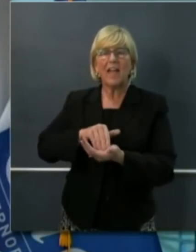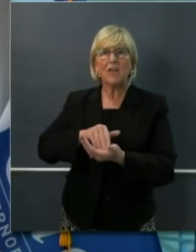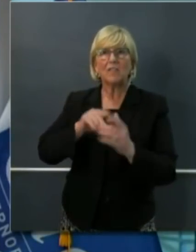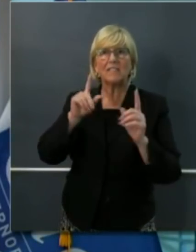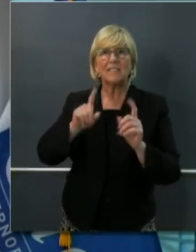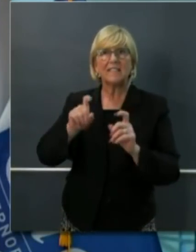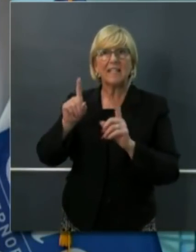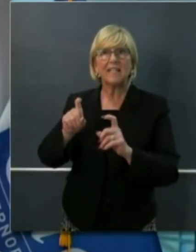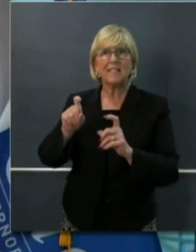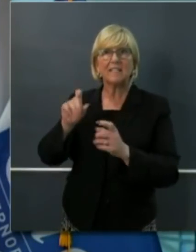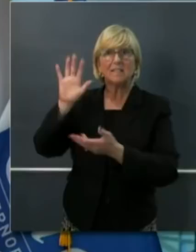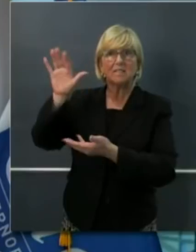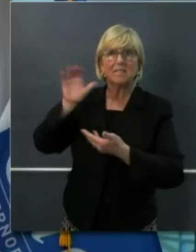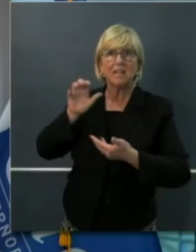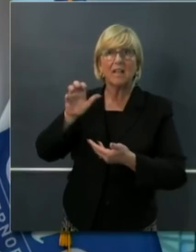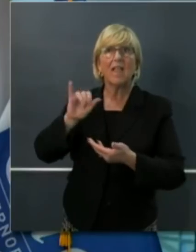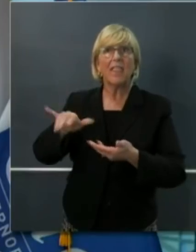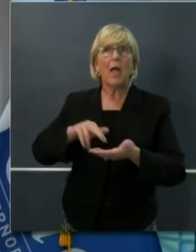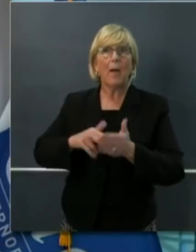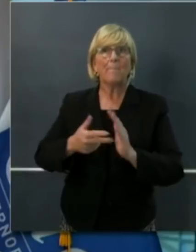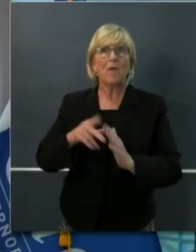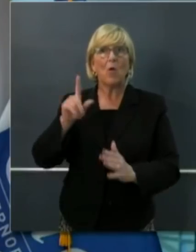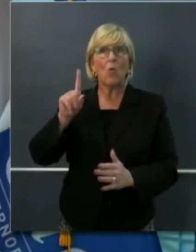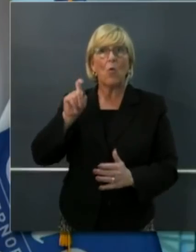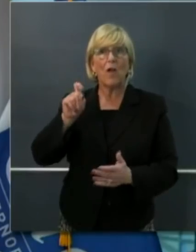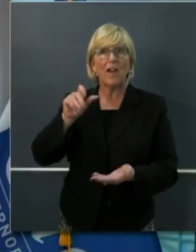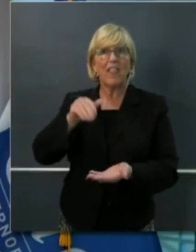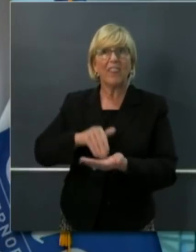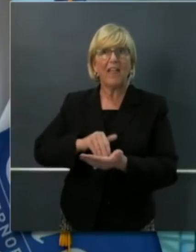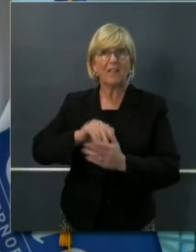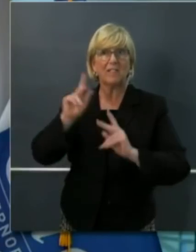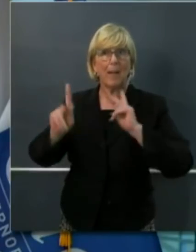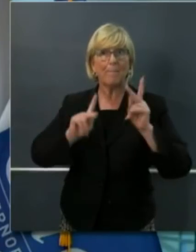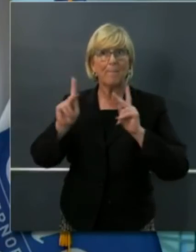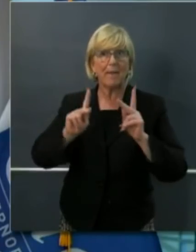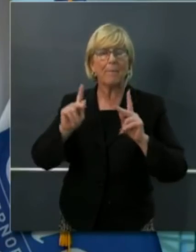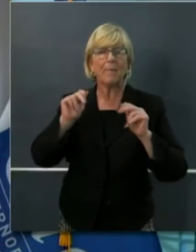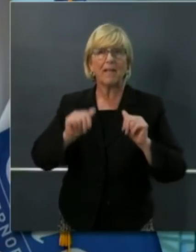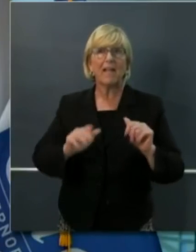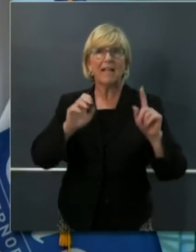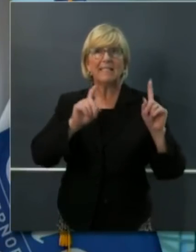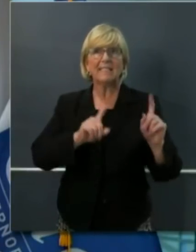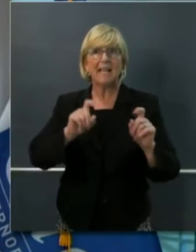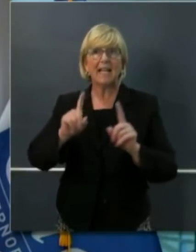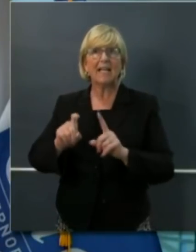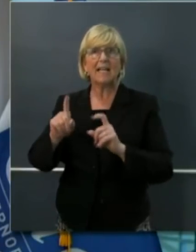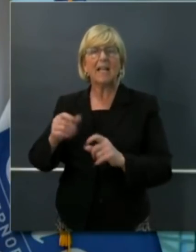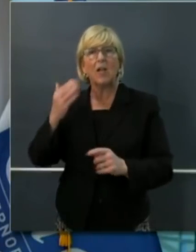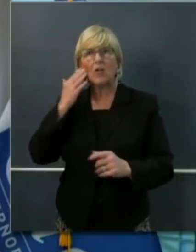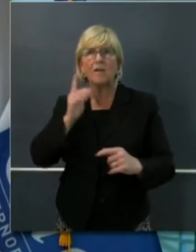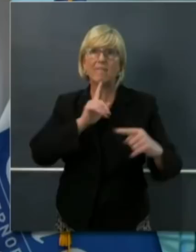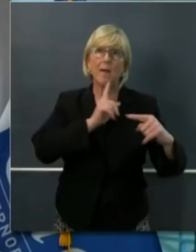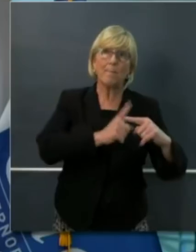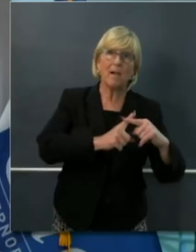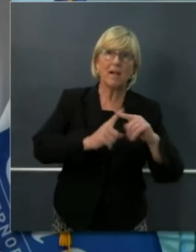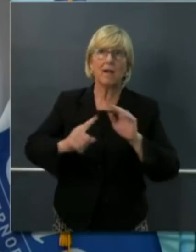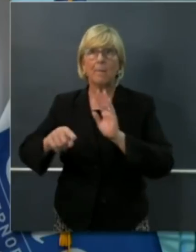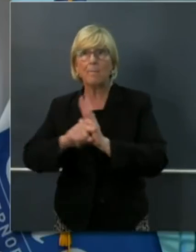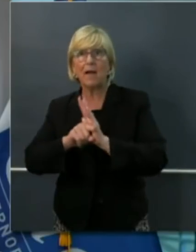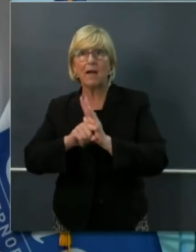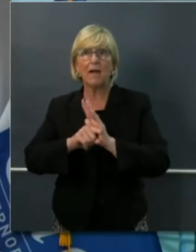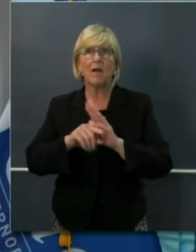That's 100,000 people who can hopefully receive confidence of their status and understanding how